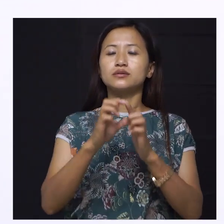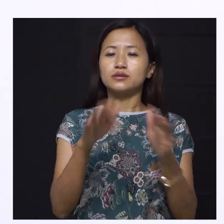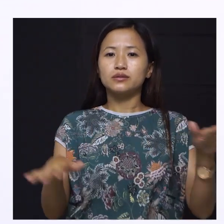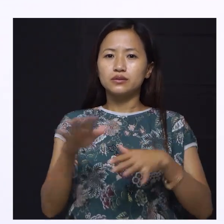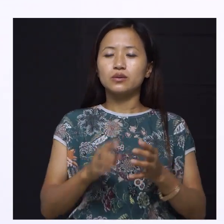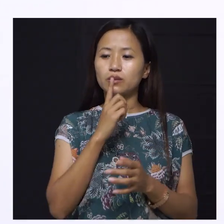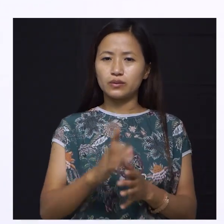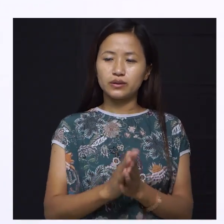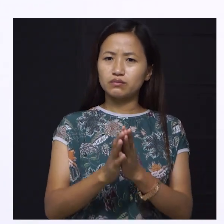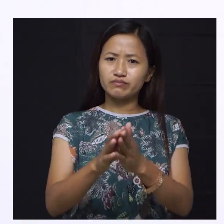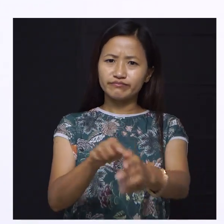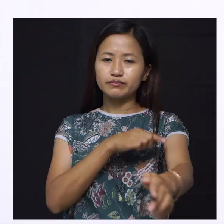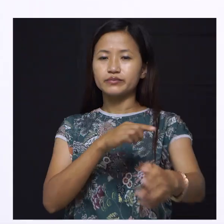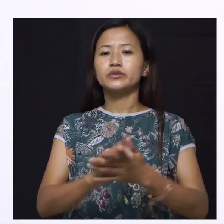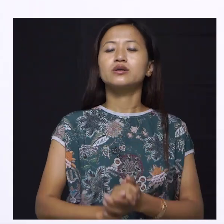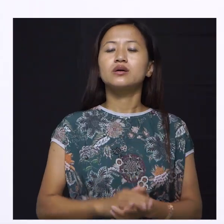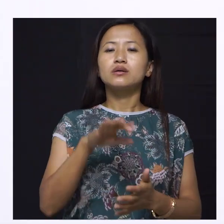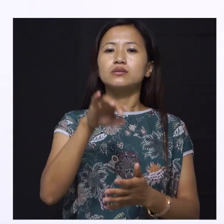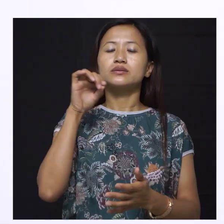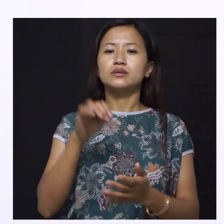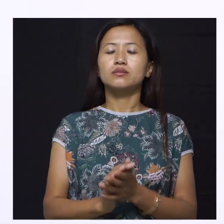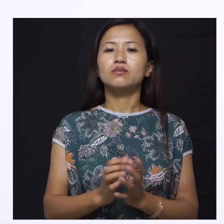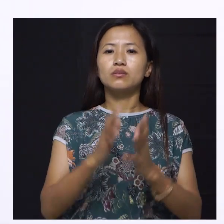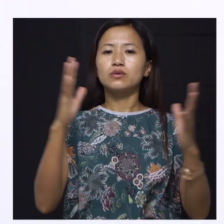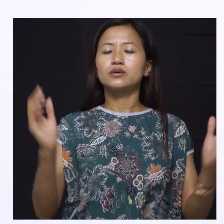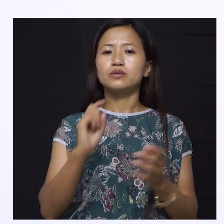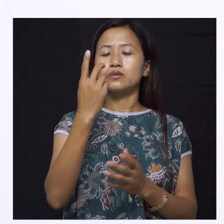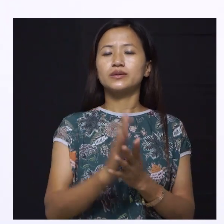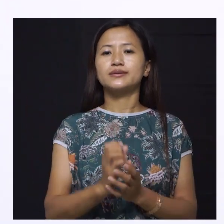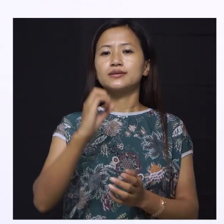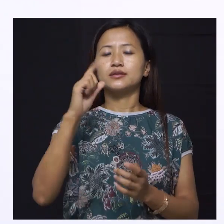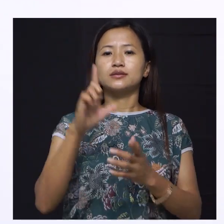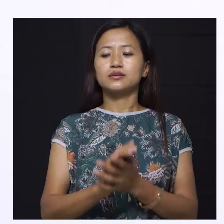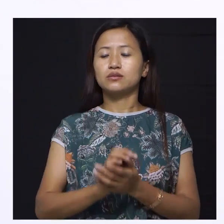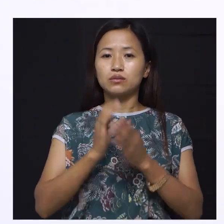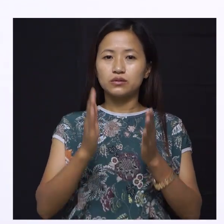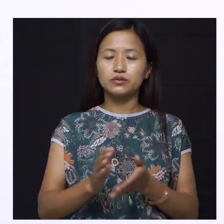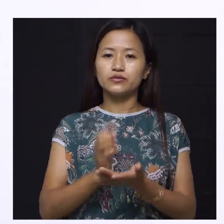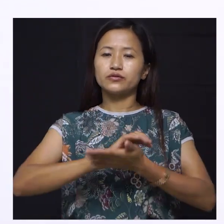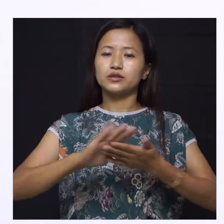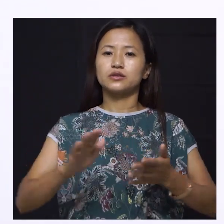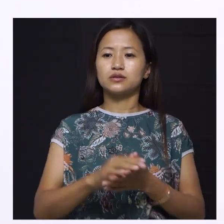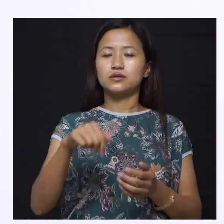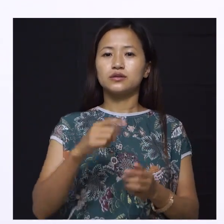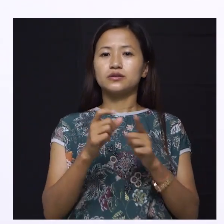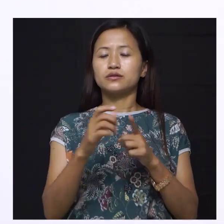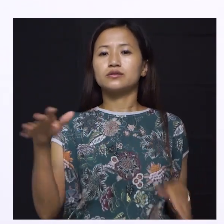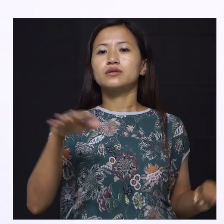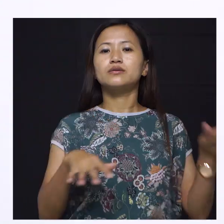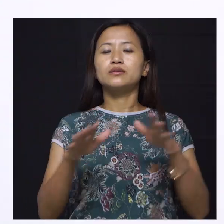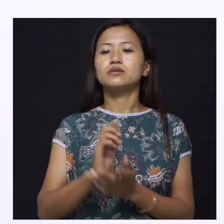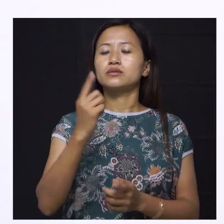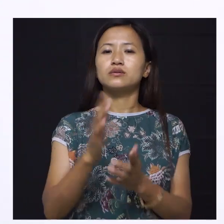usually quite long, so we will take more than one class in order to finish our drama. I want you to